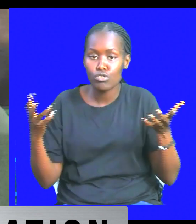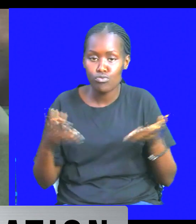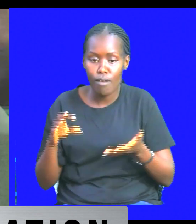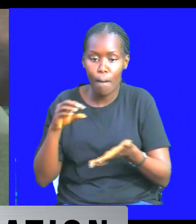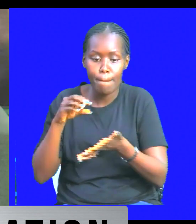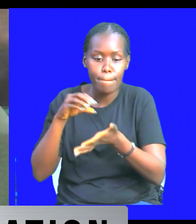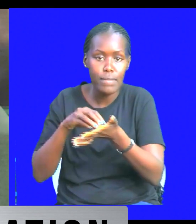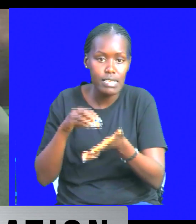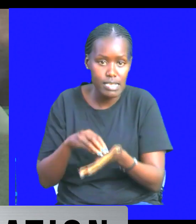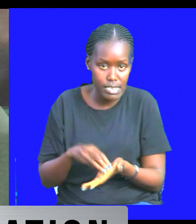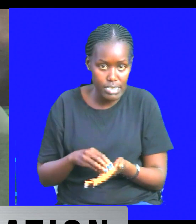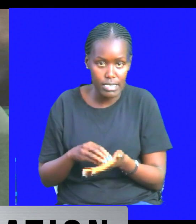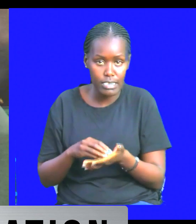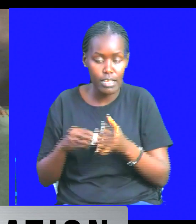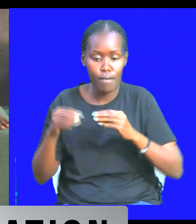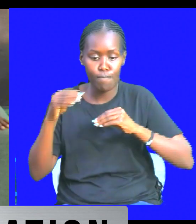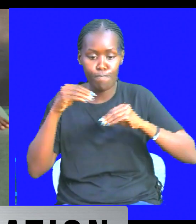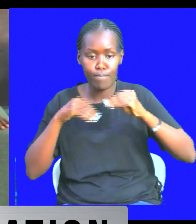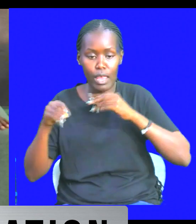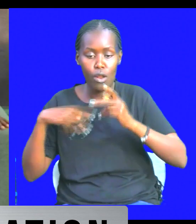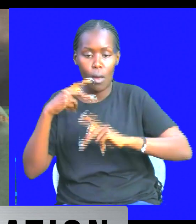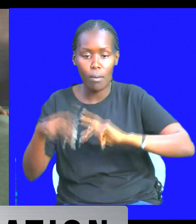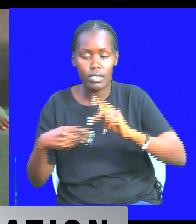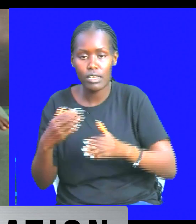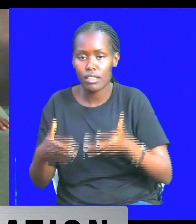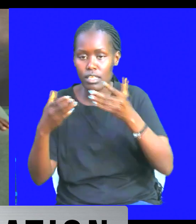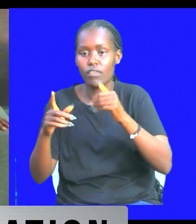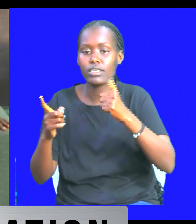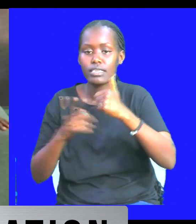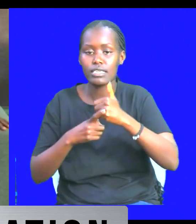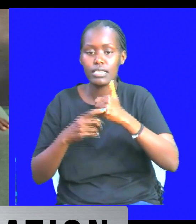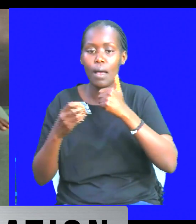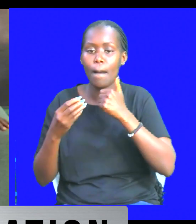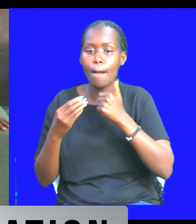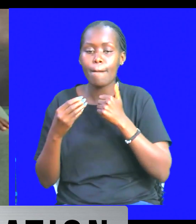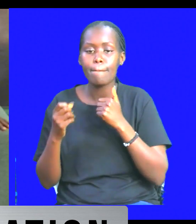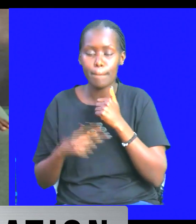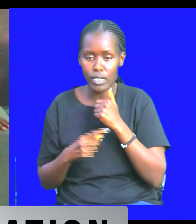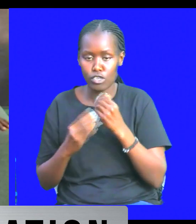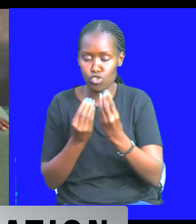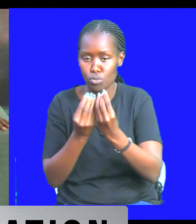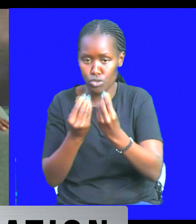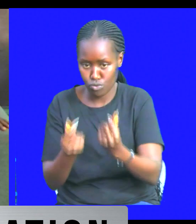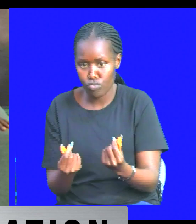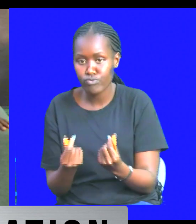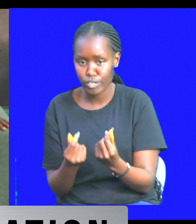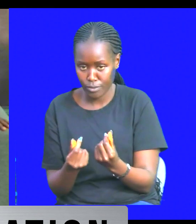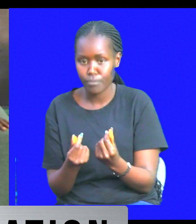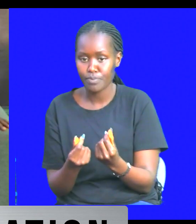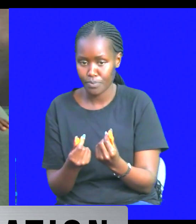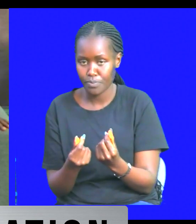in the electoral process are given 6 months for them to be sorted. Because, Jonah, the mischief used to be that